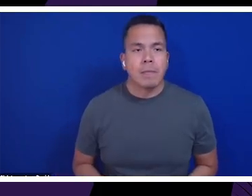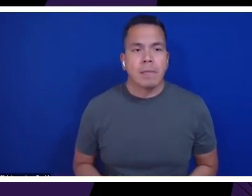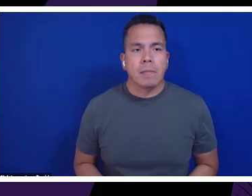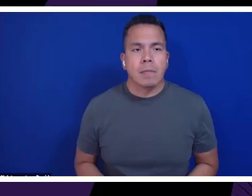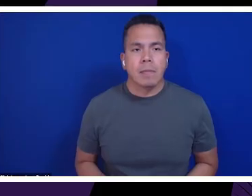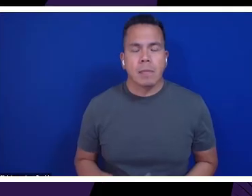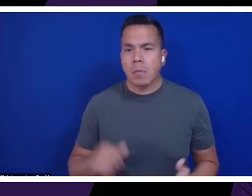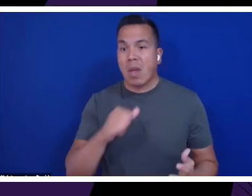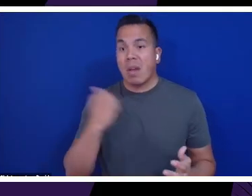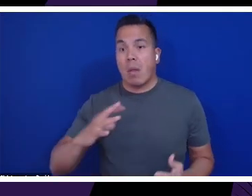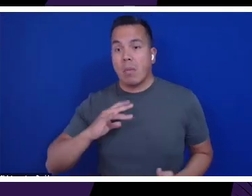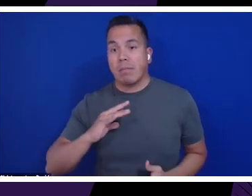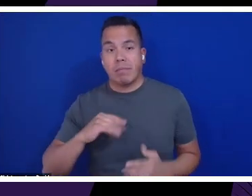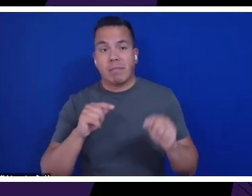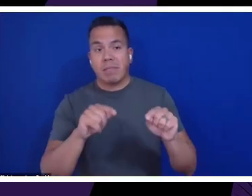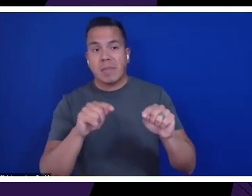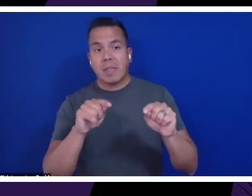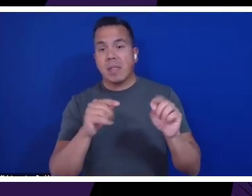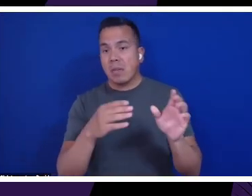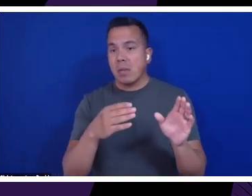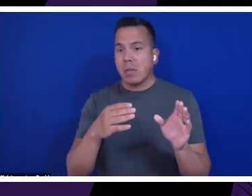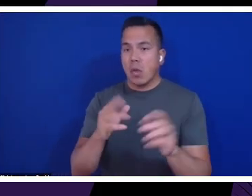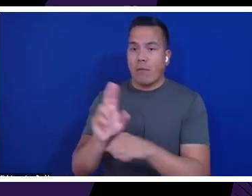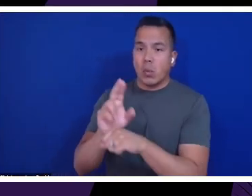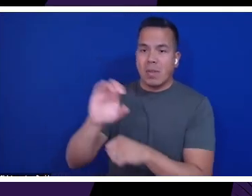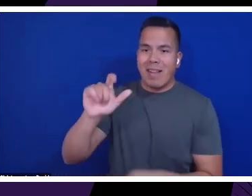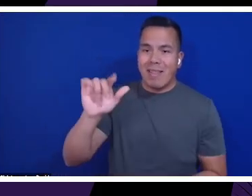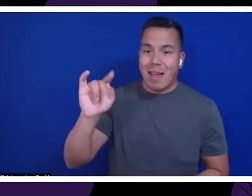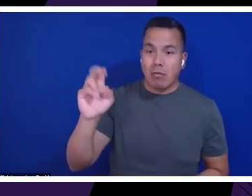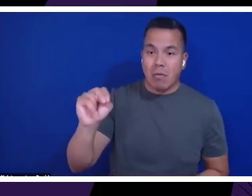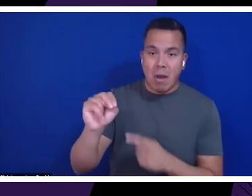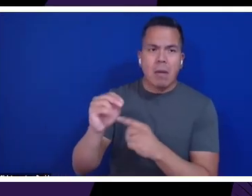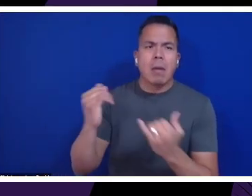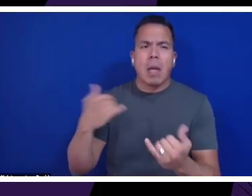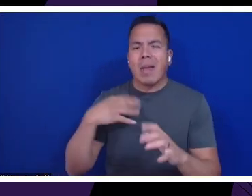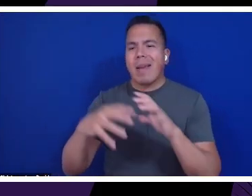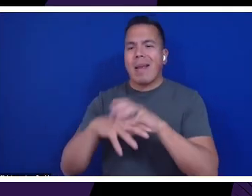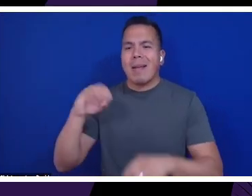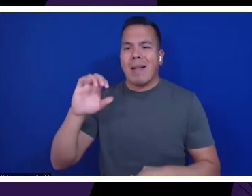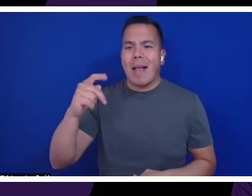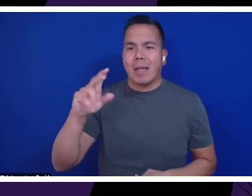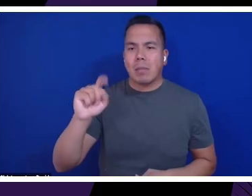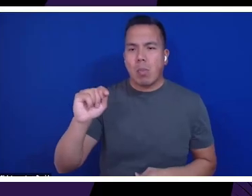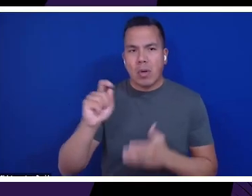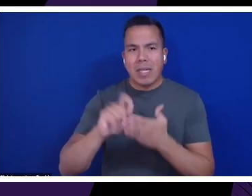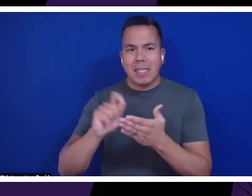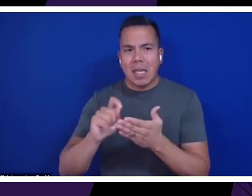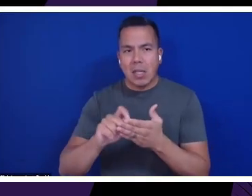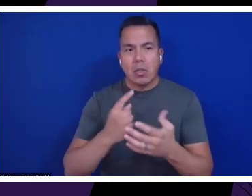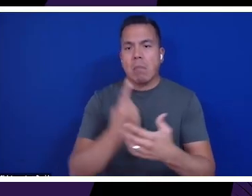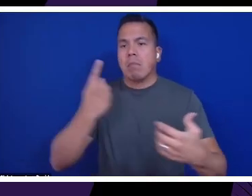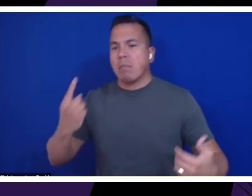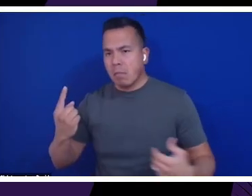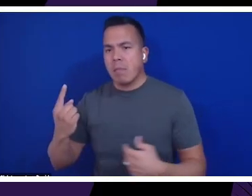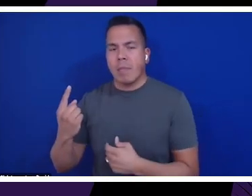Another huge benefit of turning to Electron is the possibility to export our sketch as a standalone application for your platform. So